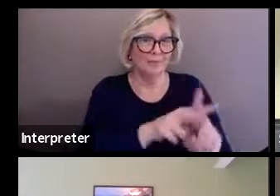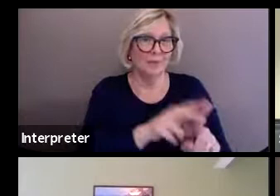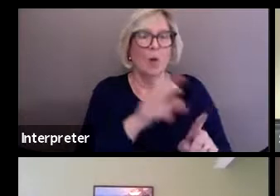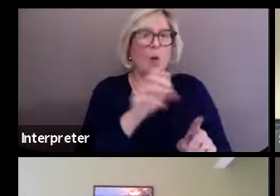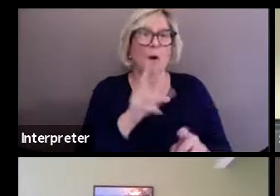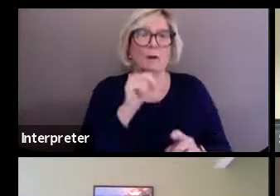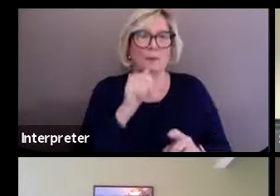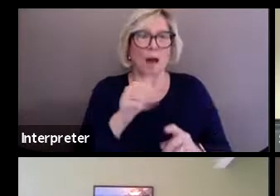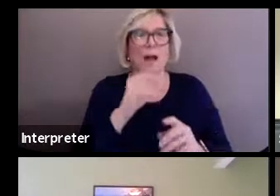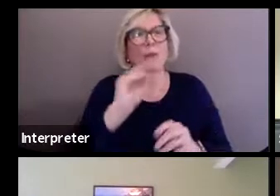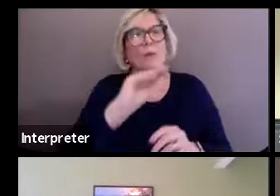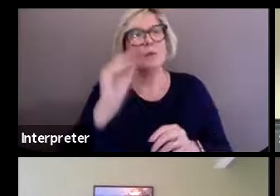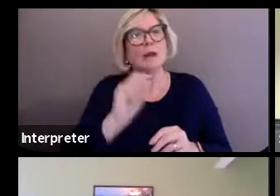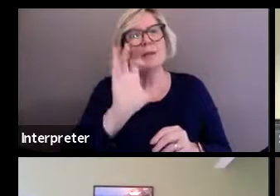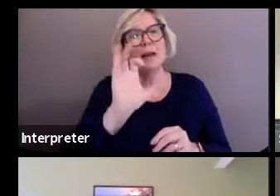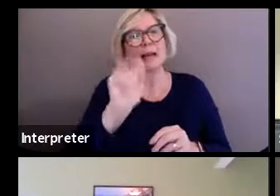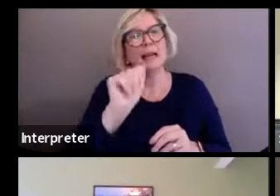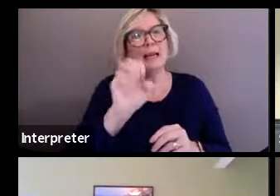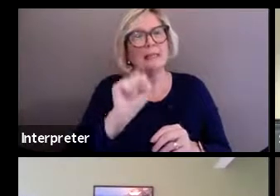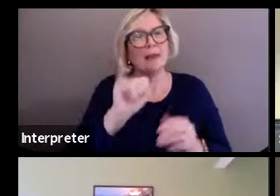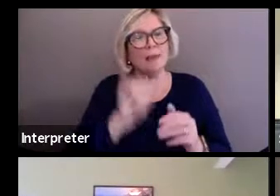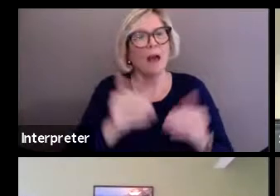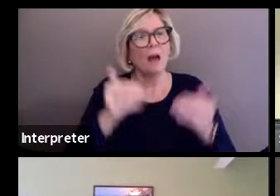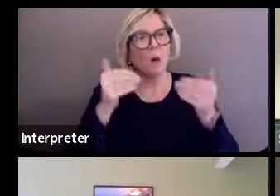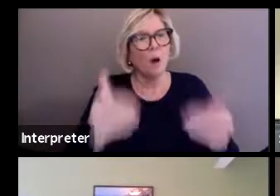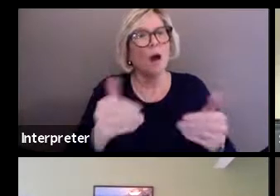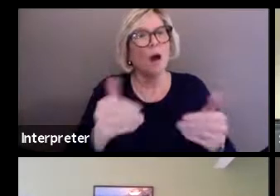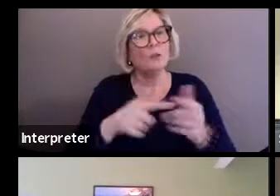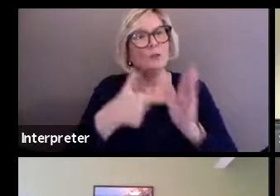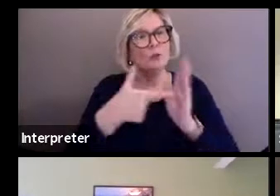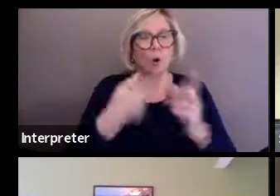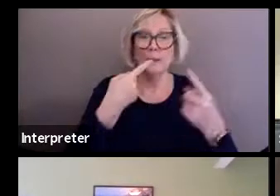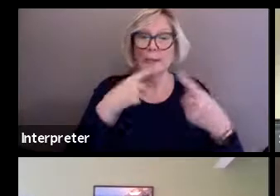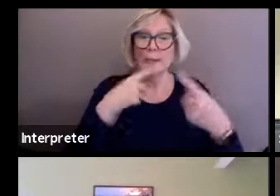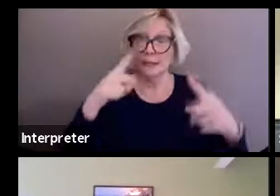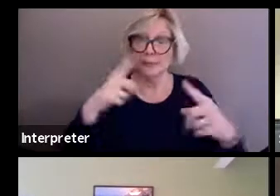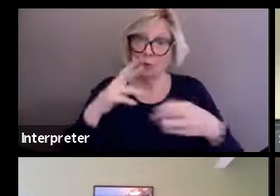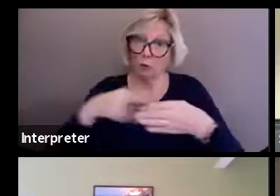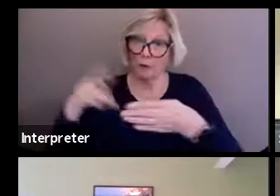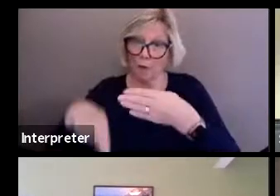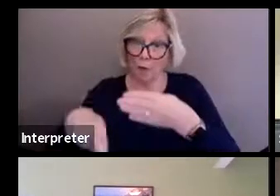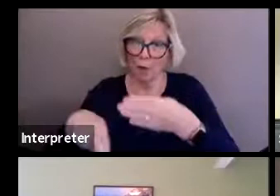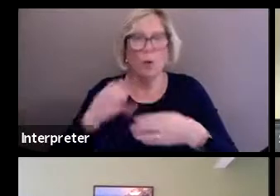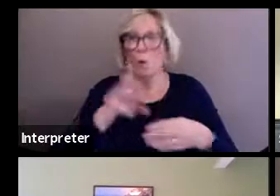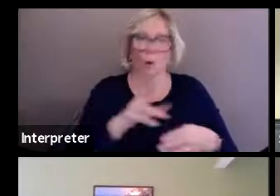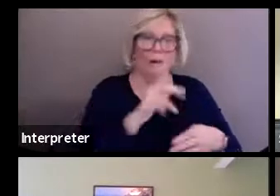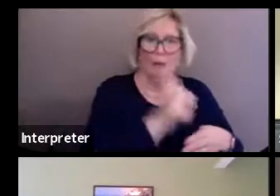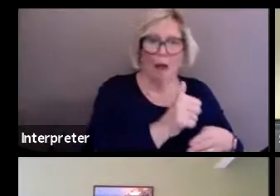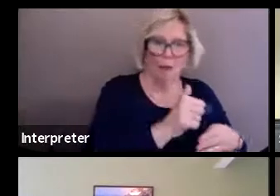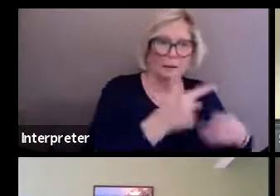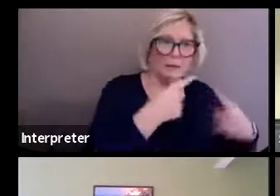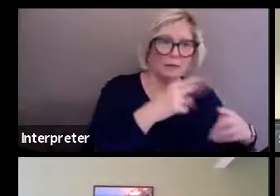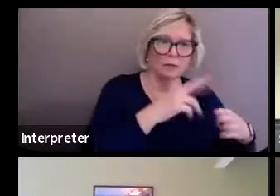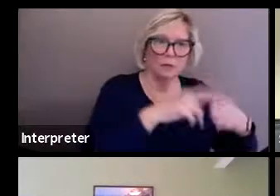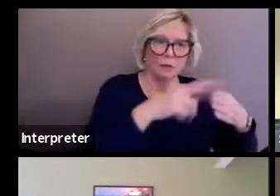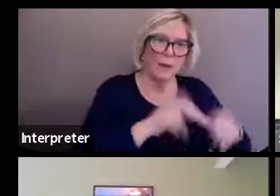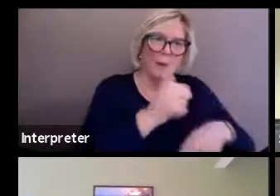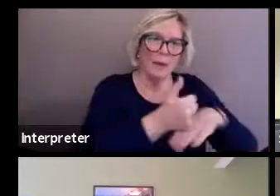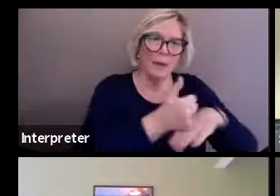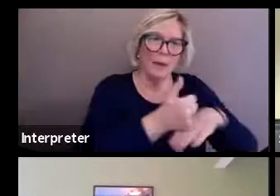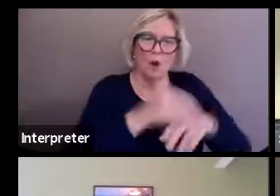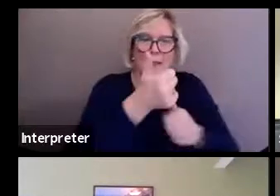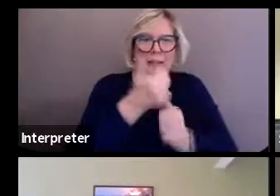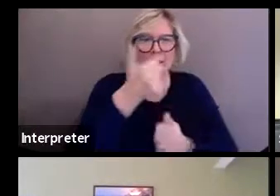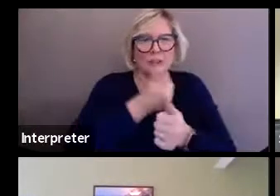that actually go on to show a successful result or not based on the case. And